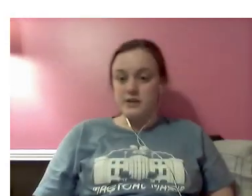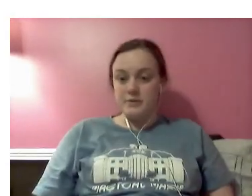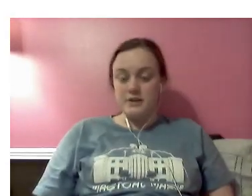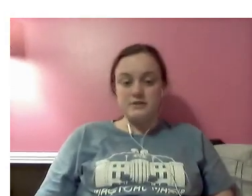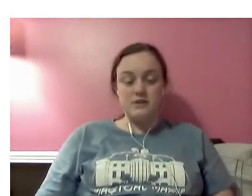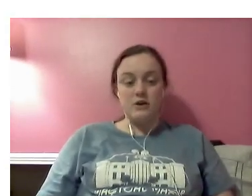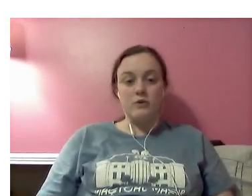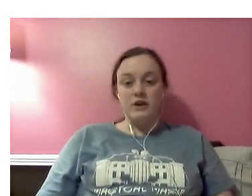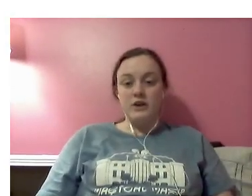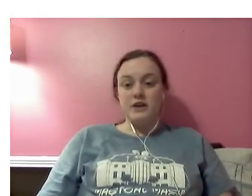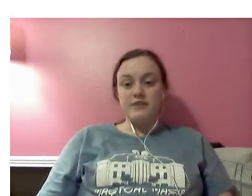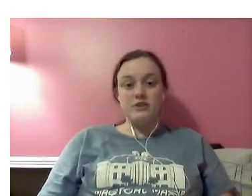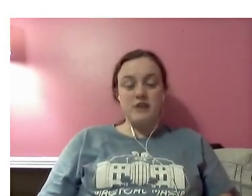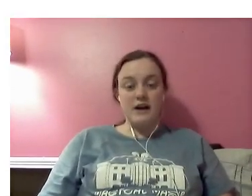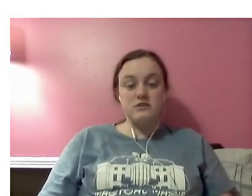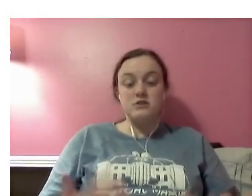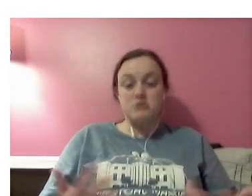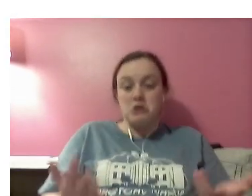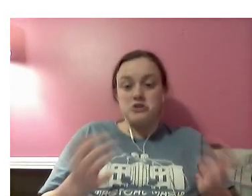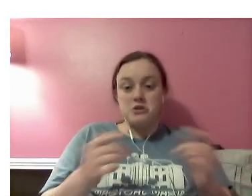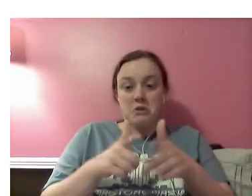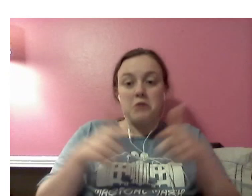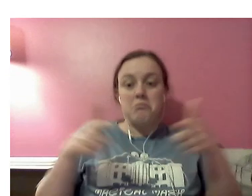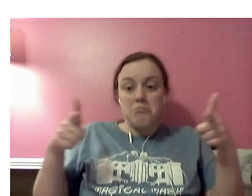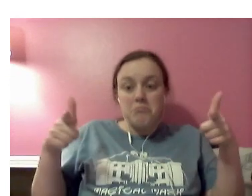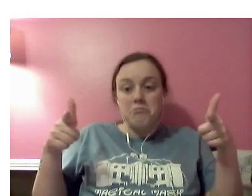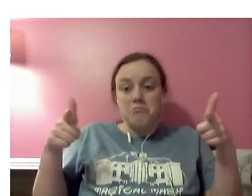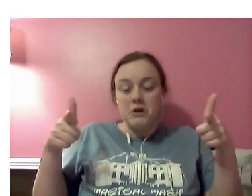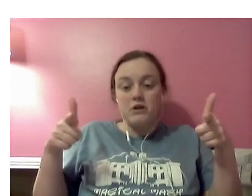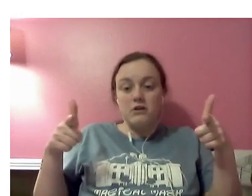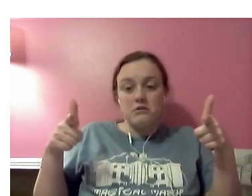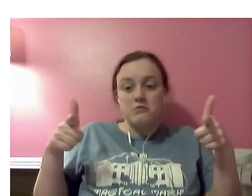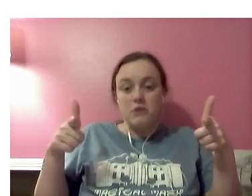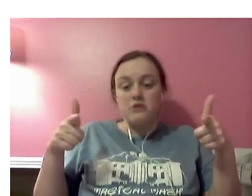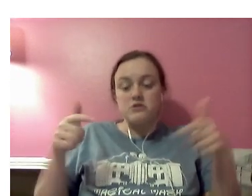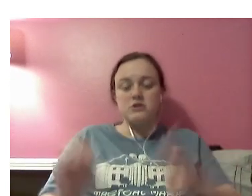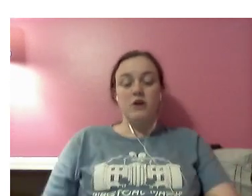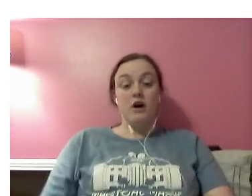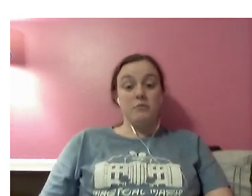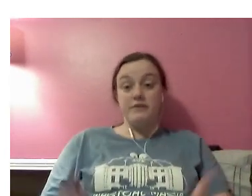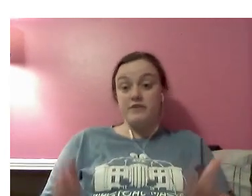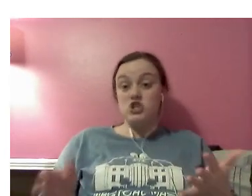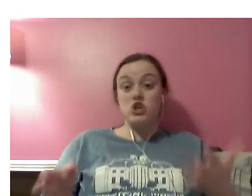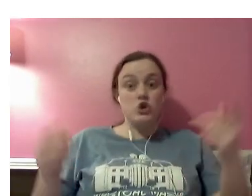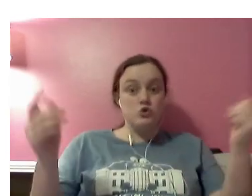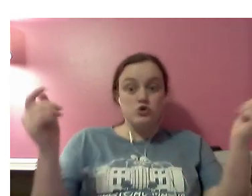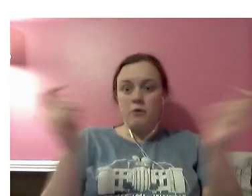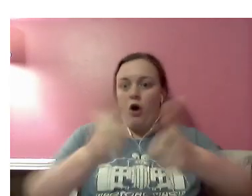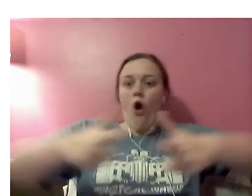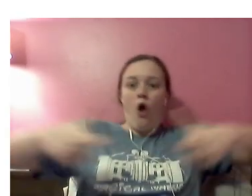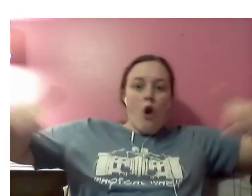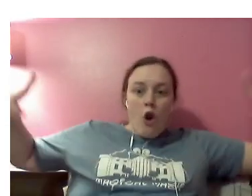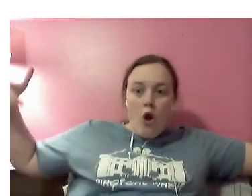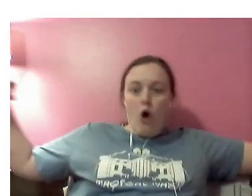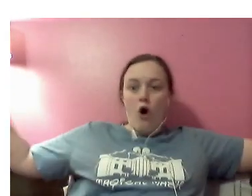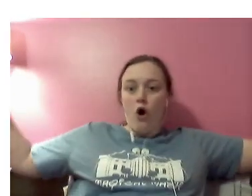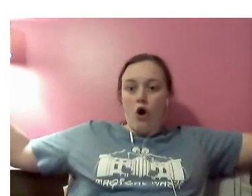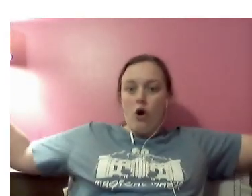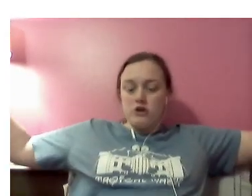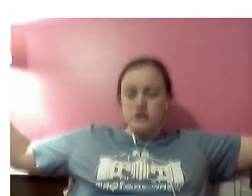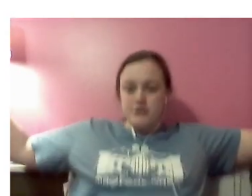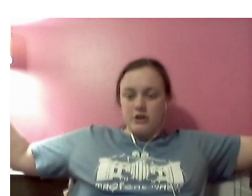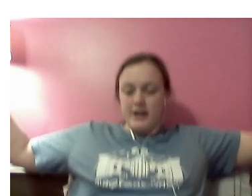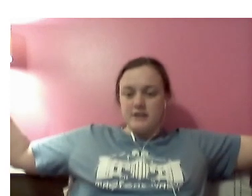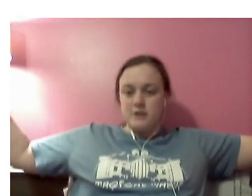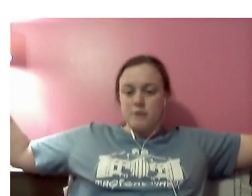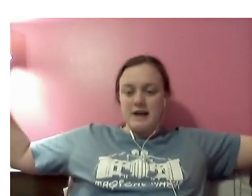hand shape is. So if your house is large, you can be like, large. But if it's huge, you can be